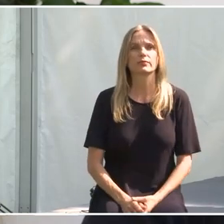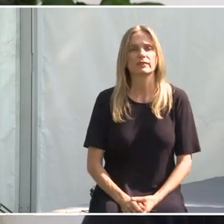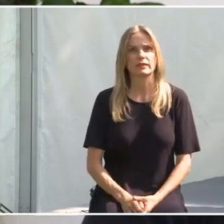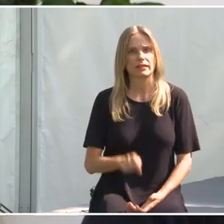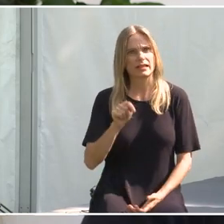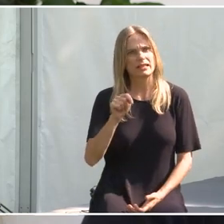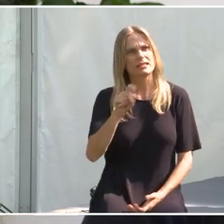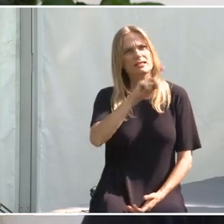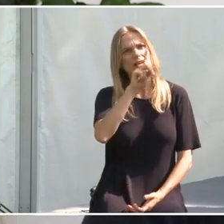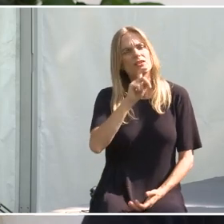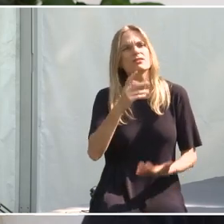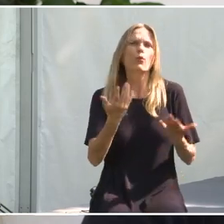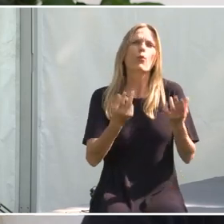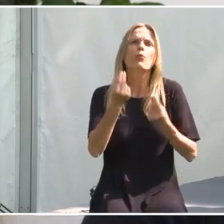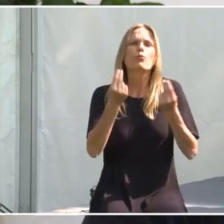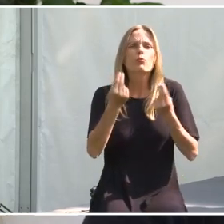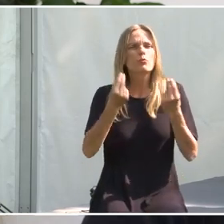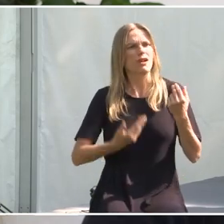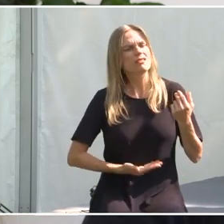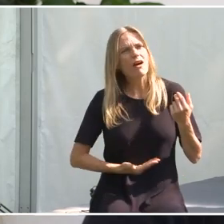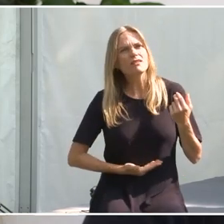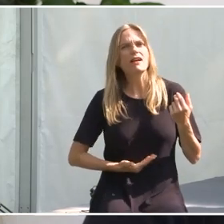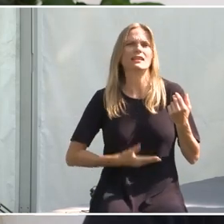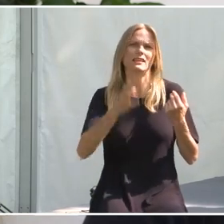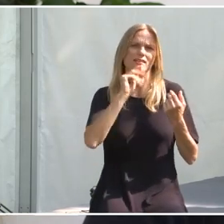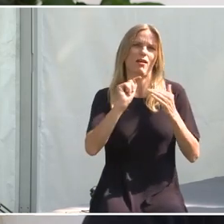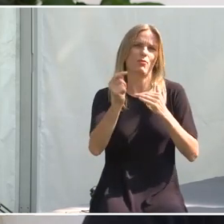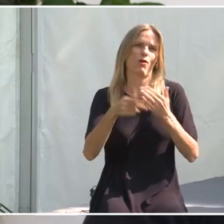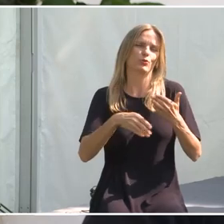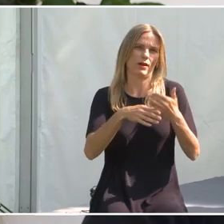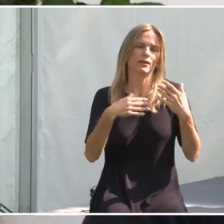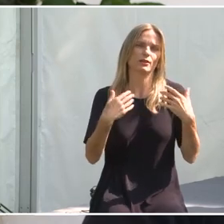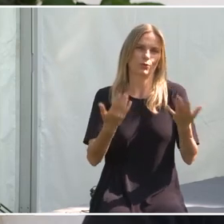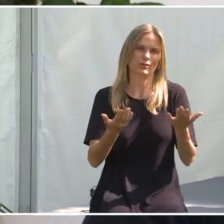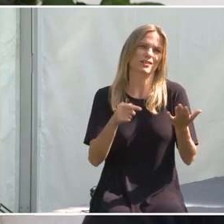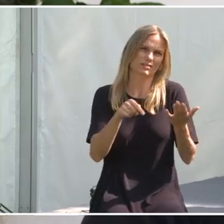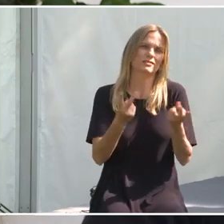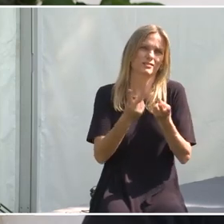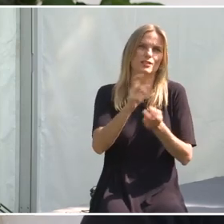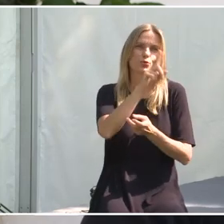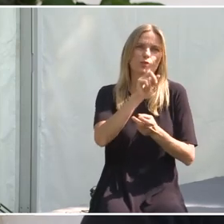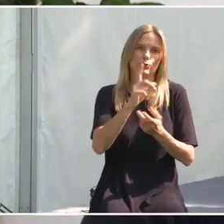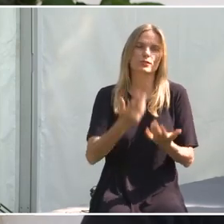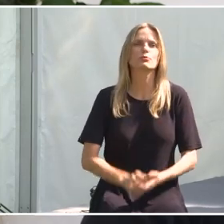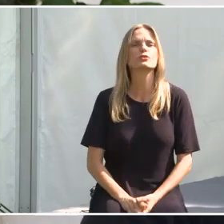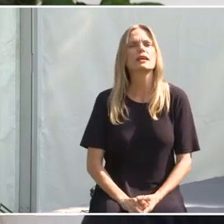around the healthy humor came into question. So essentially two questions. Let's take the first one first about